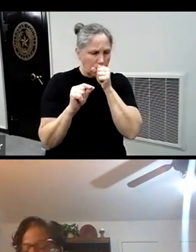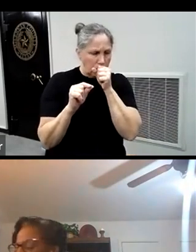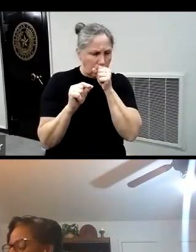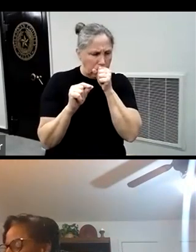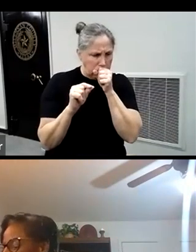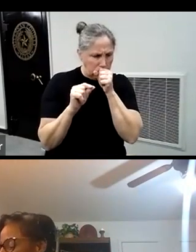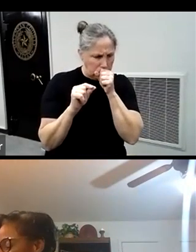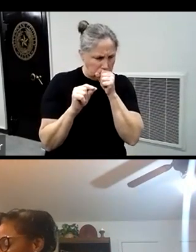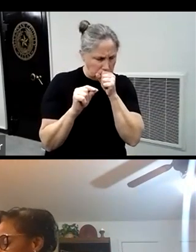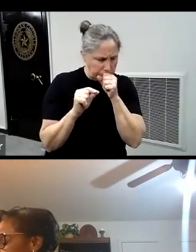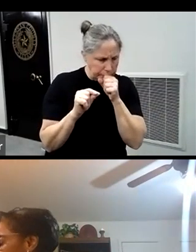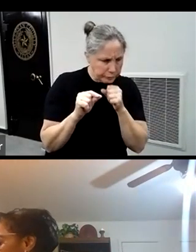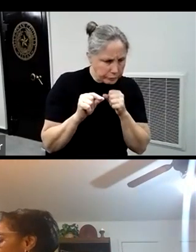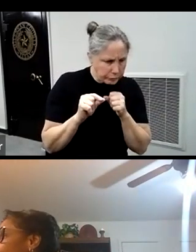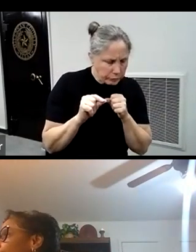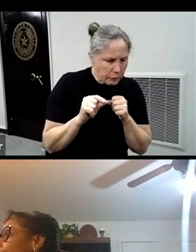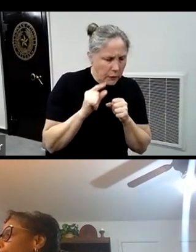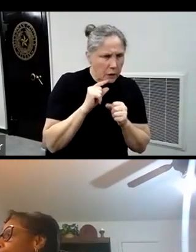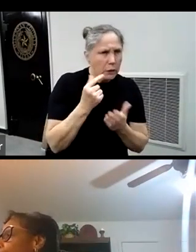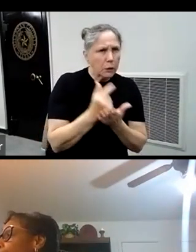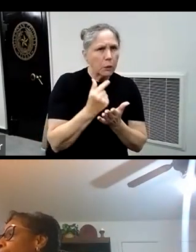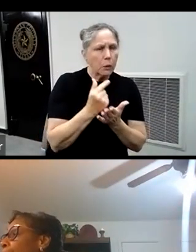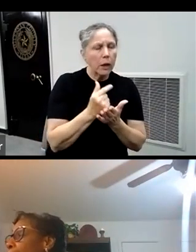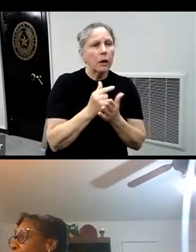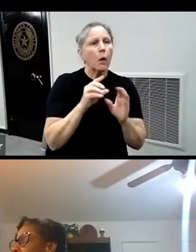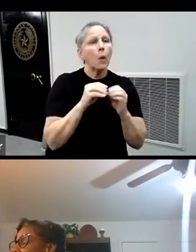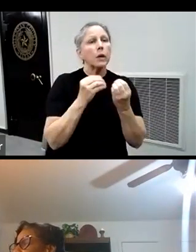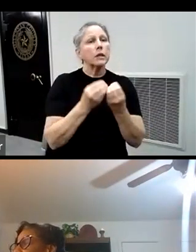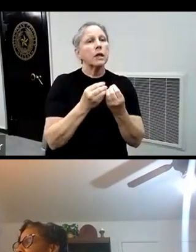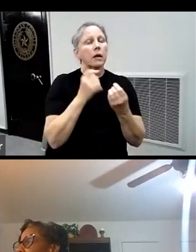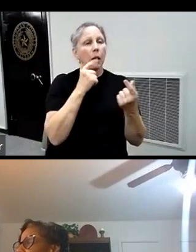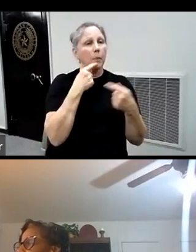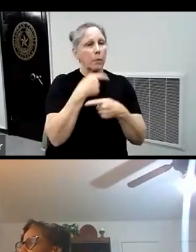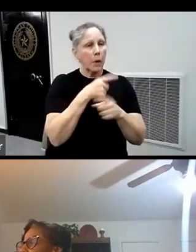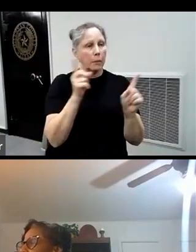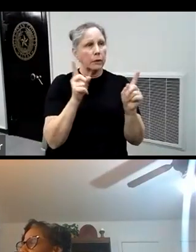border prosecution unit grant authorization of proclamation.